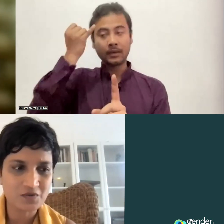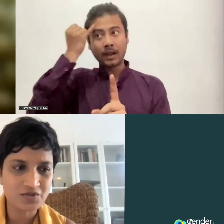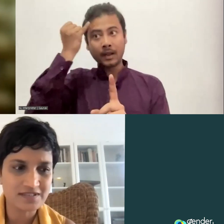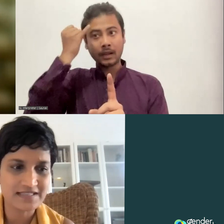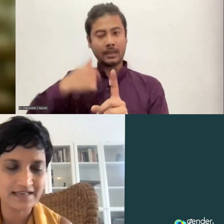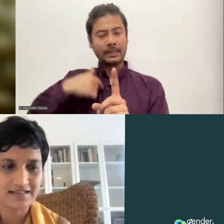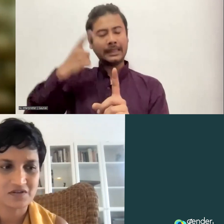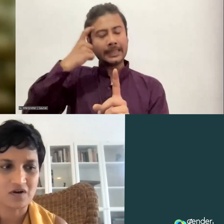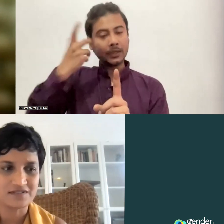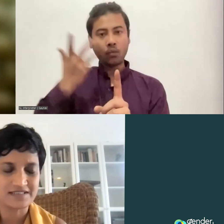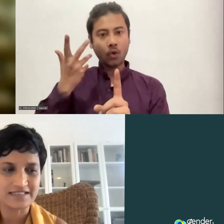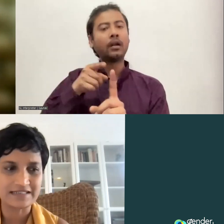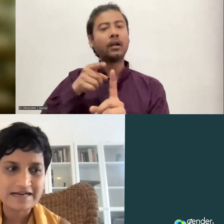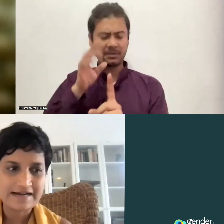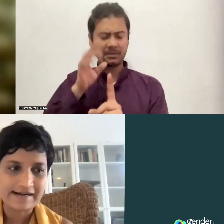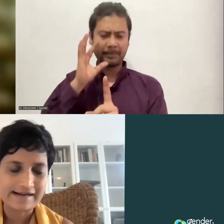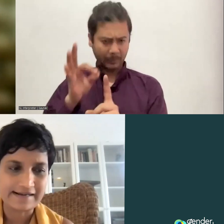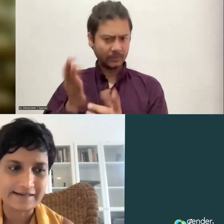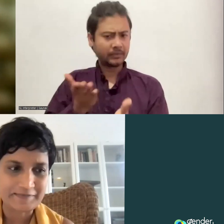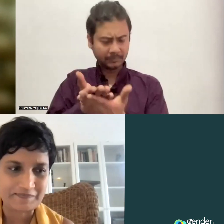about social design as a novelty,